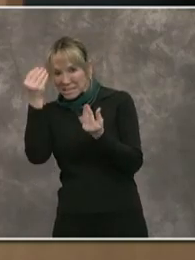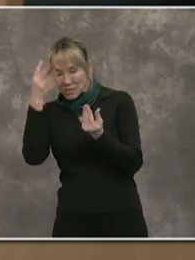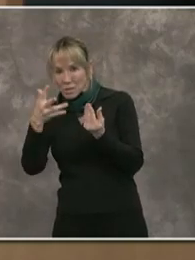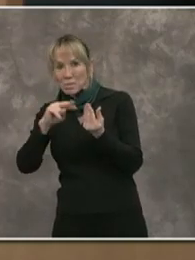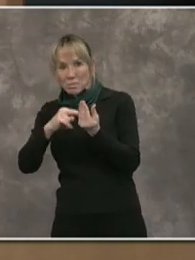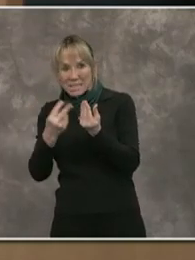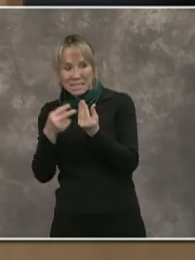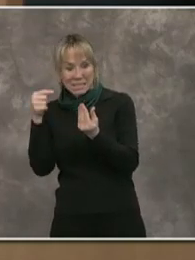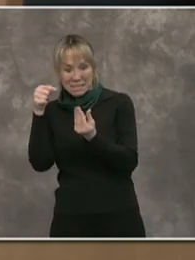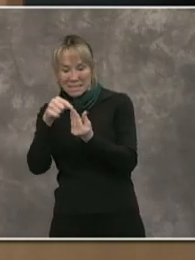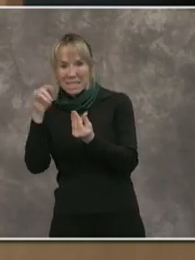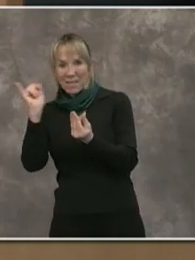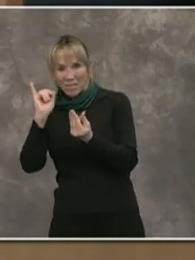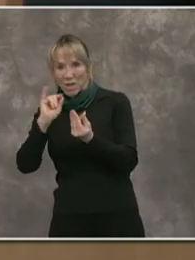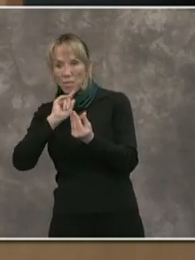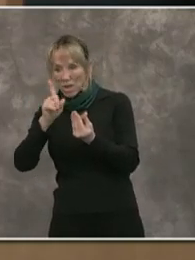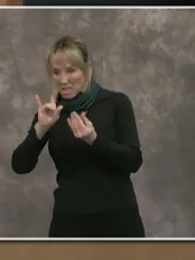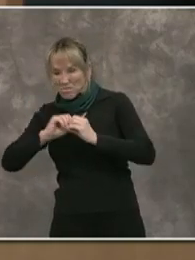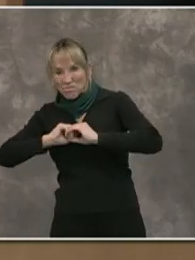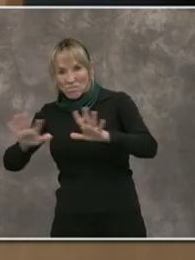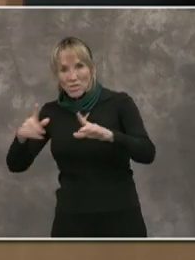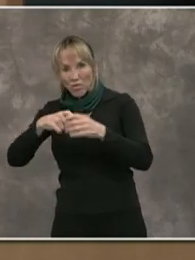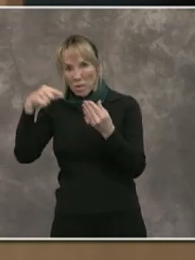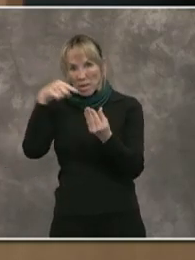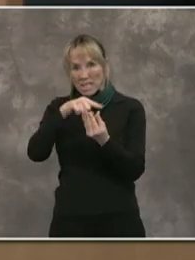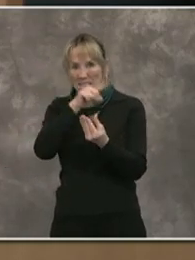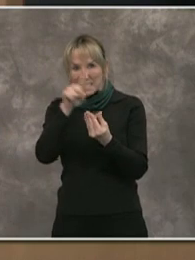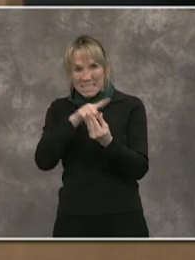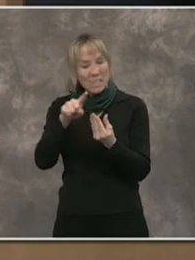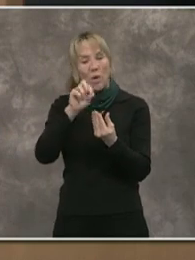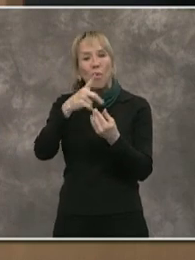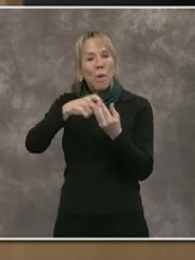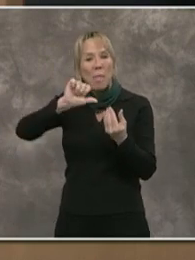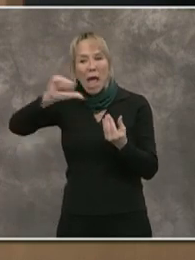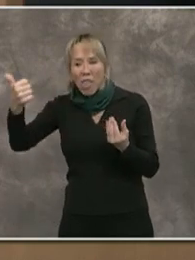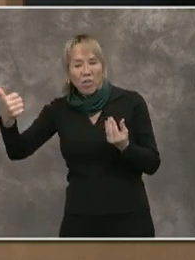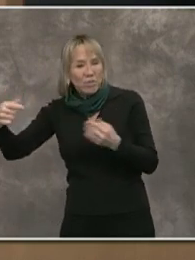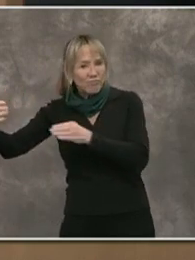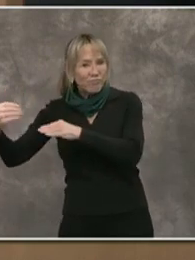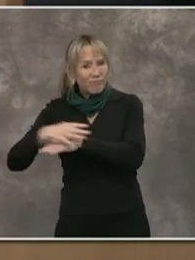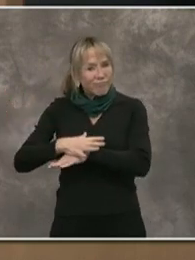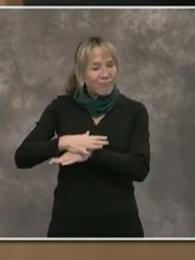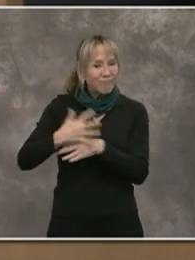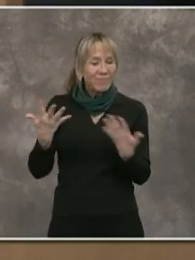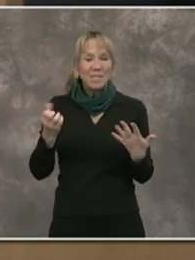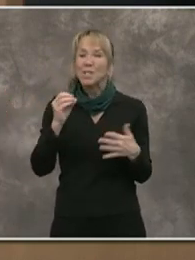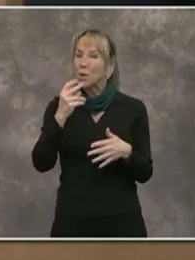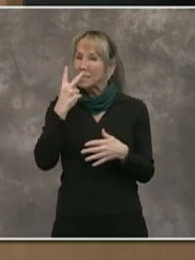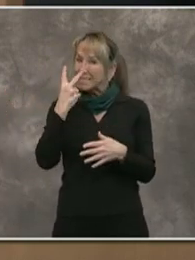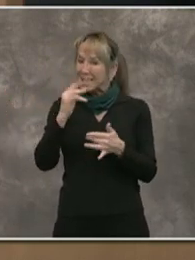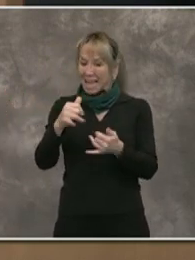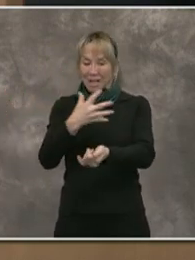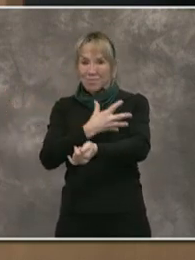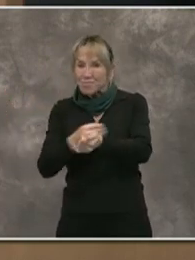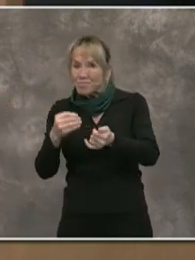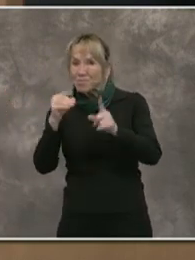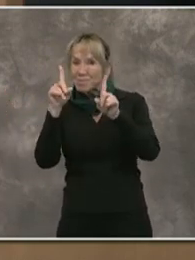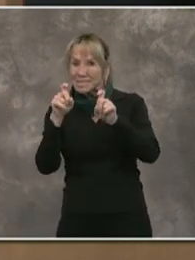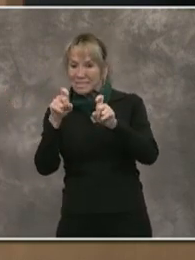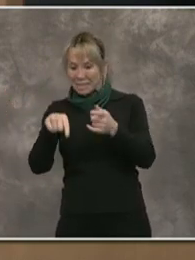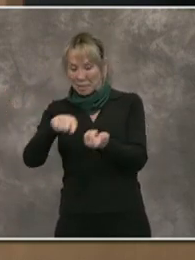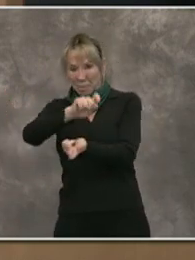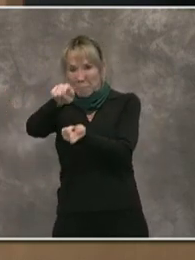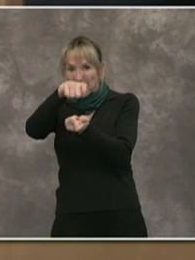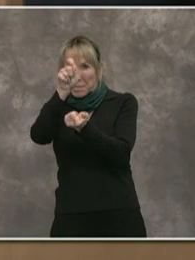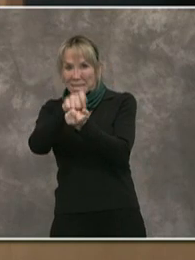Zika infection or actually infection from something else. And that's something we don't know about these serology tests, whether it means